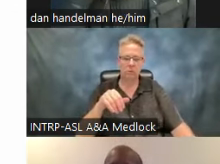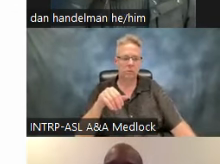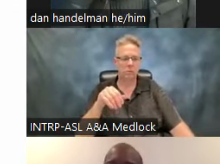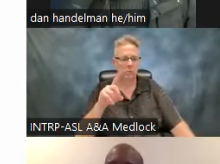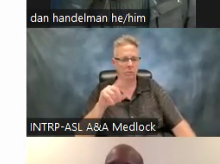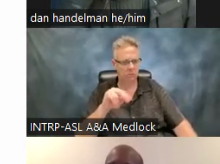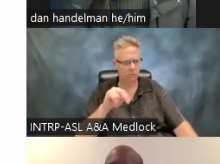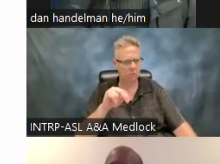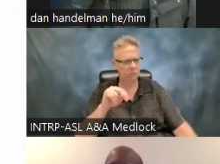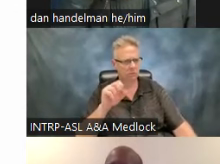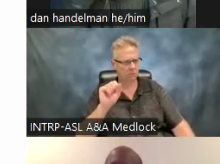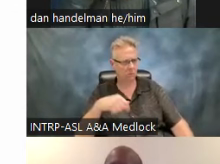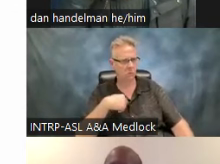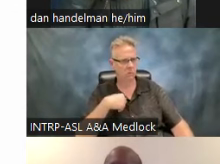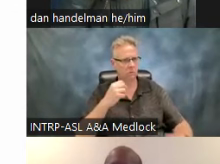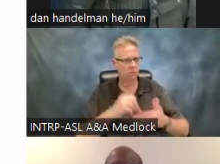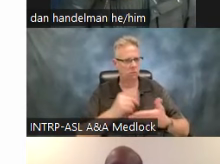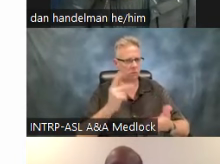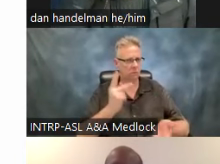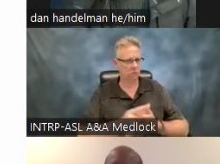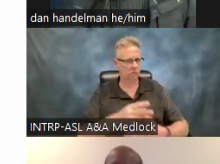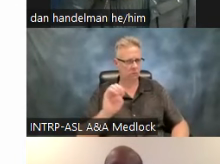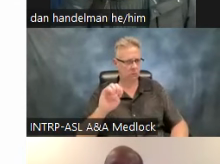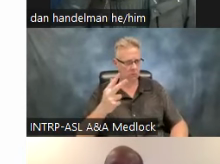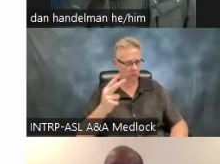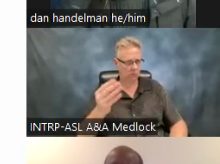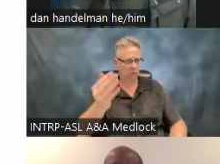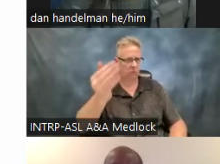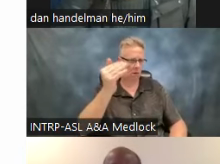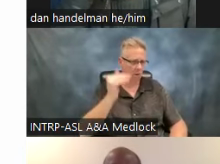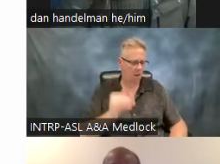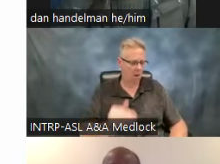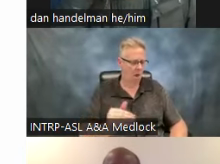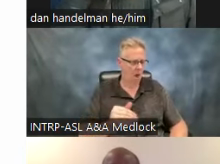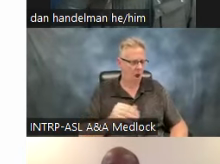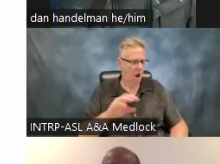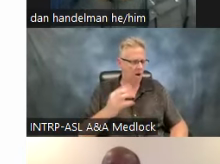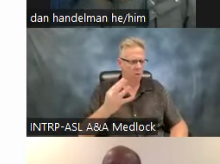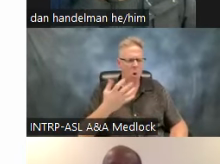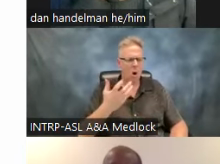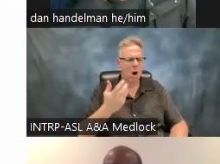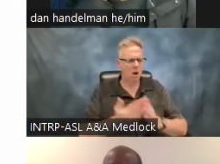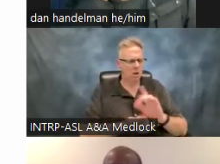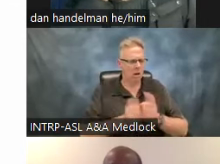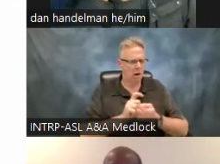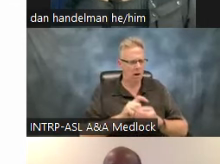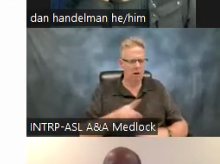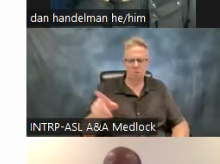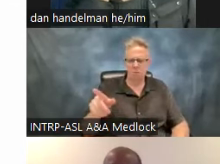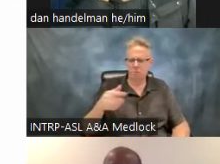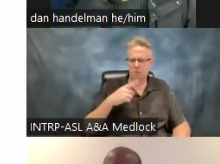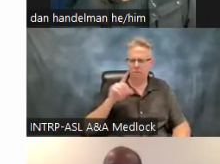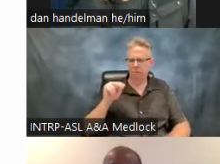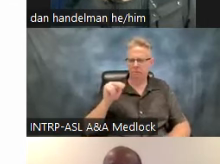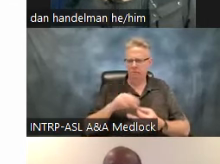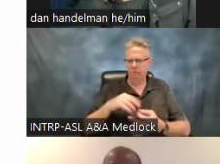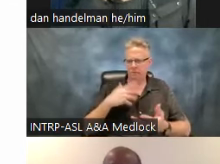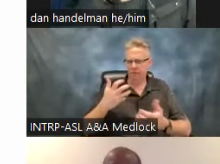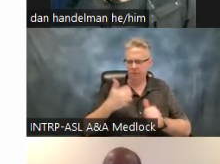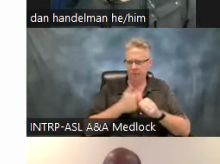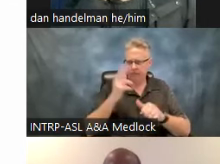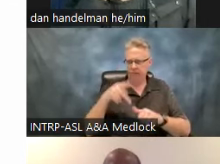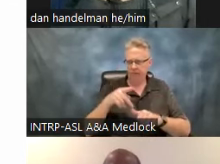Dan, can we approve E3 and then move to D4, or you want to add some changes to E3? I just wanted to also, just to follow